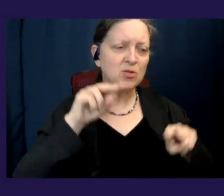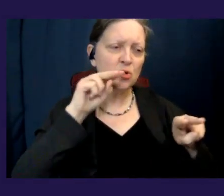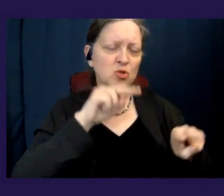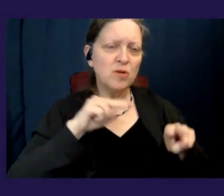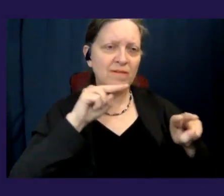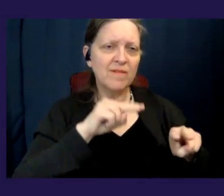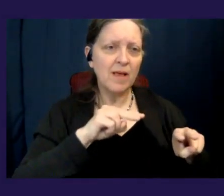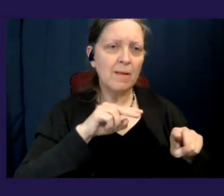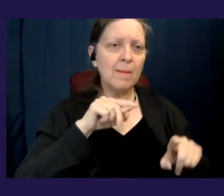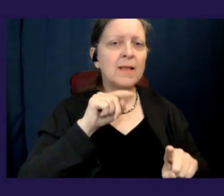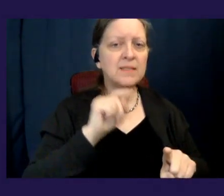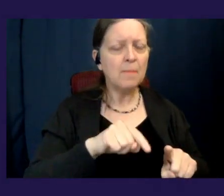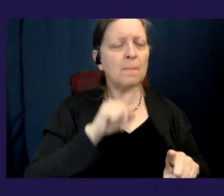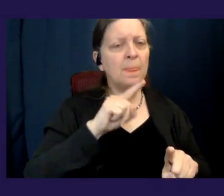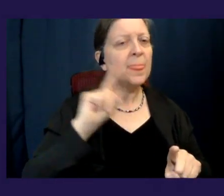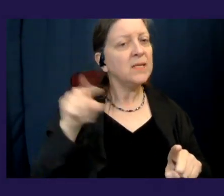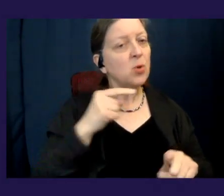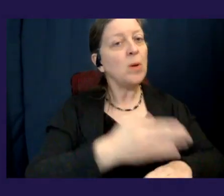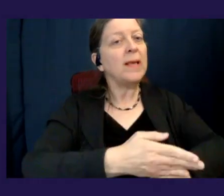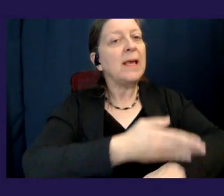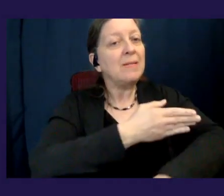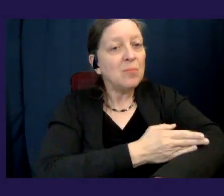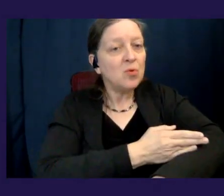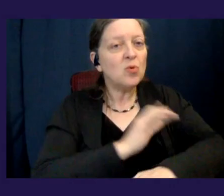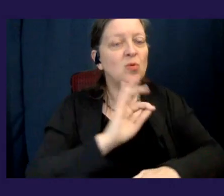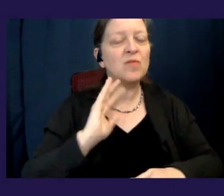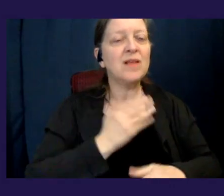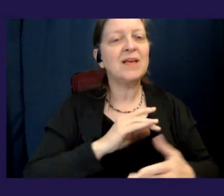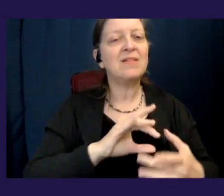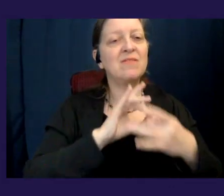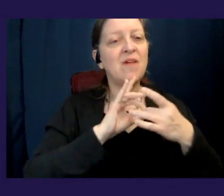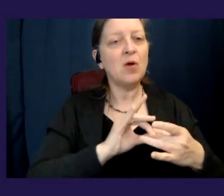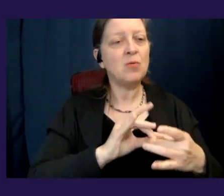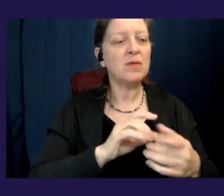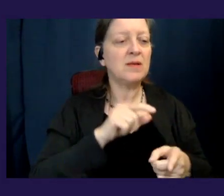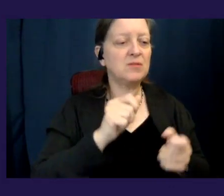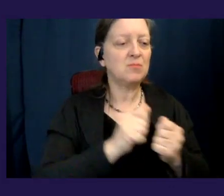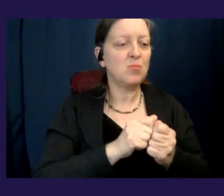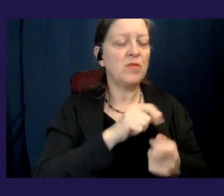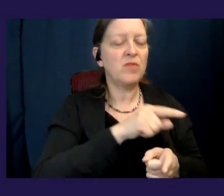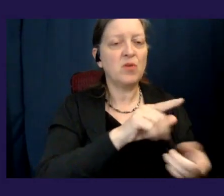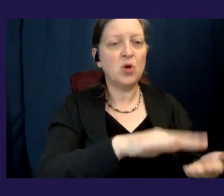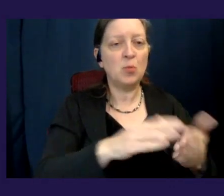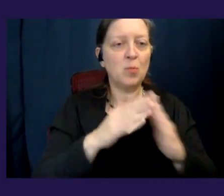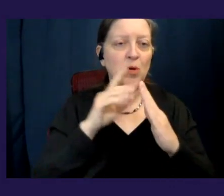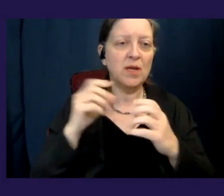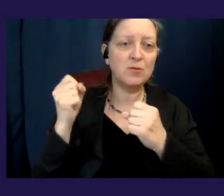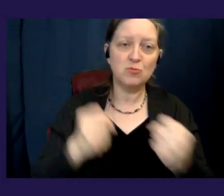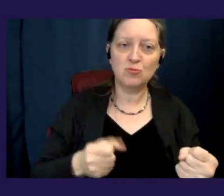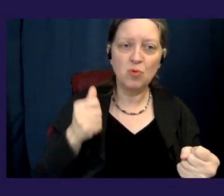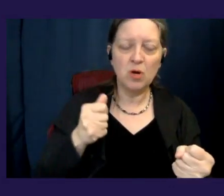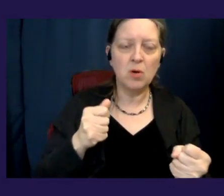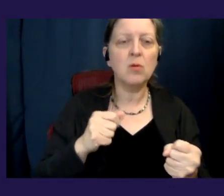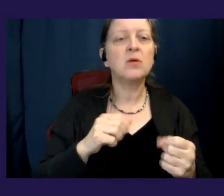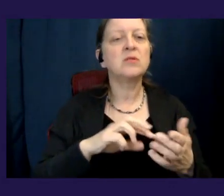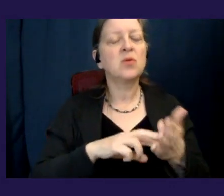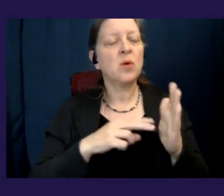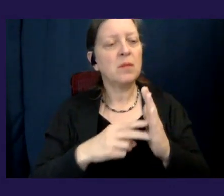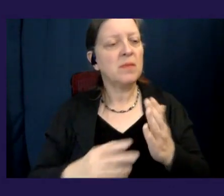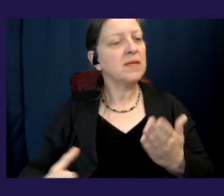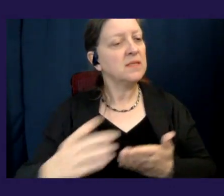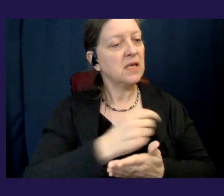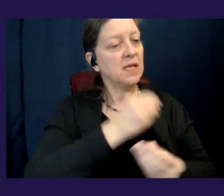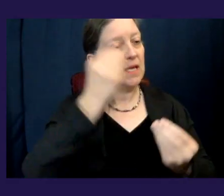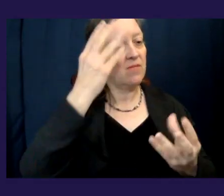with communities, because then it's not necessarily kind of collecting information about the communities, but it's about collecting information